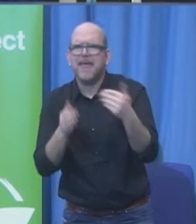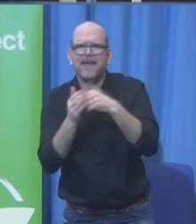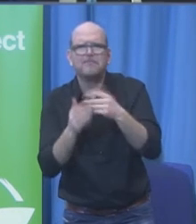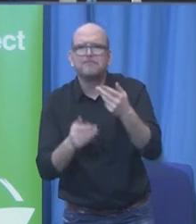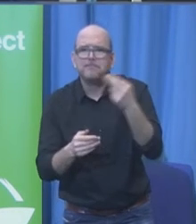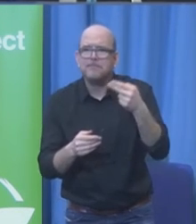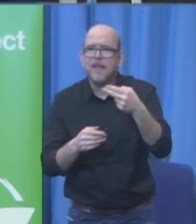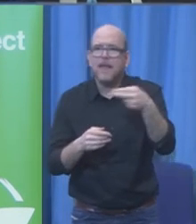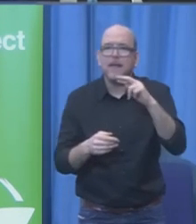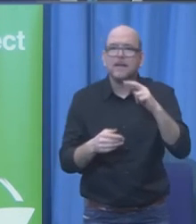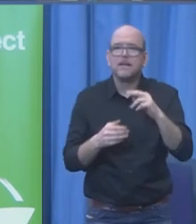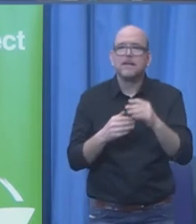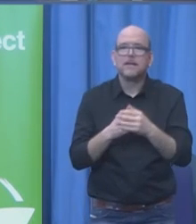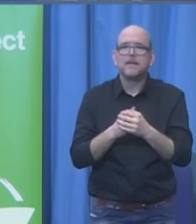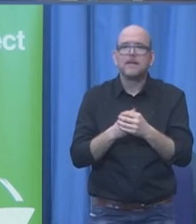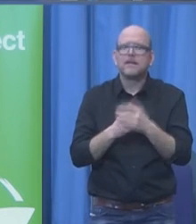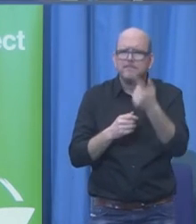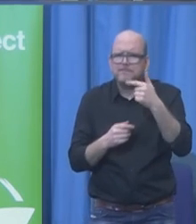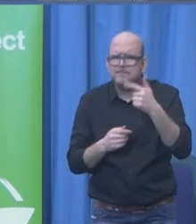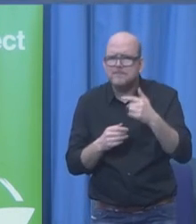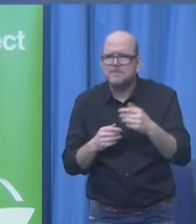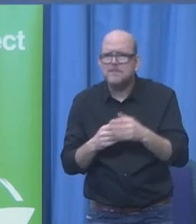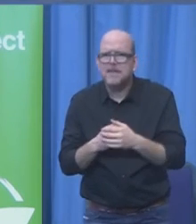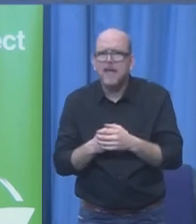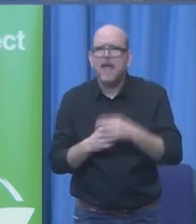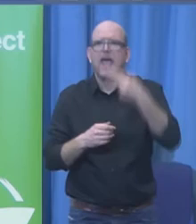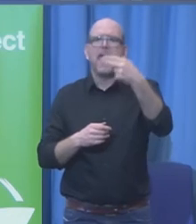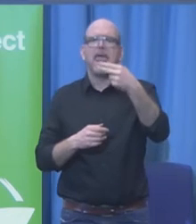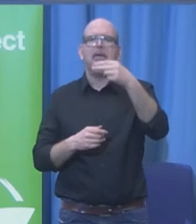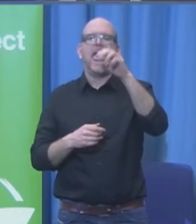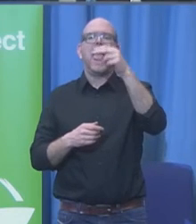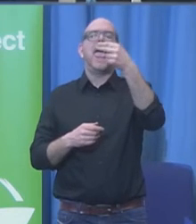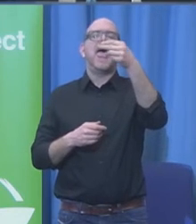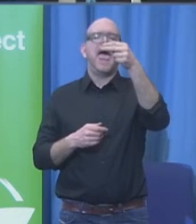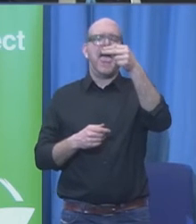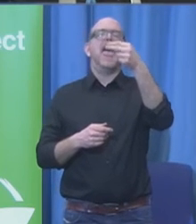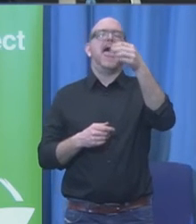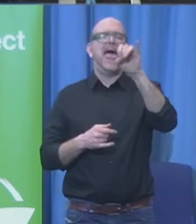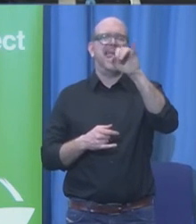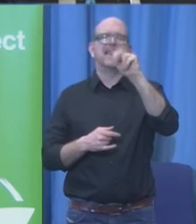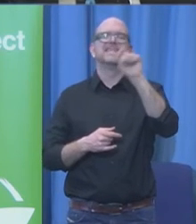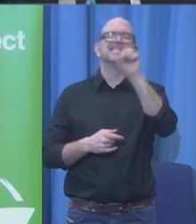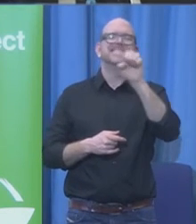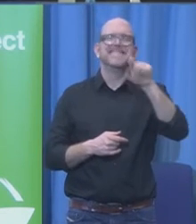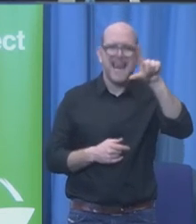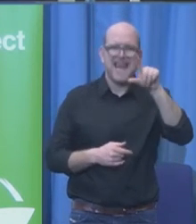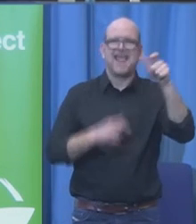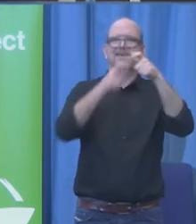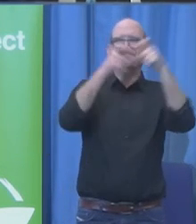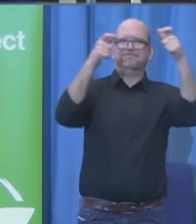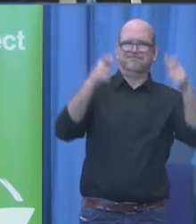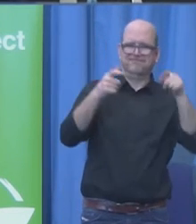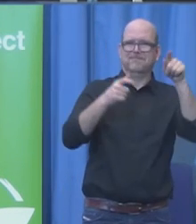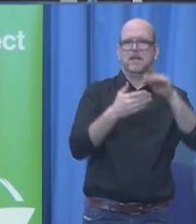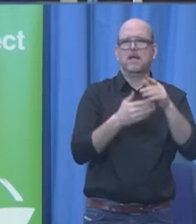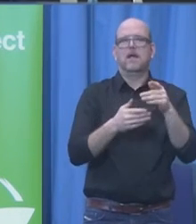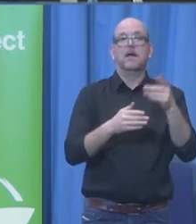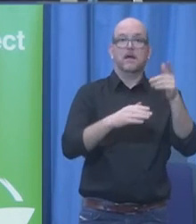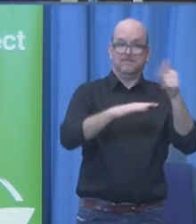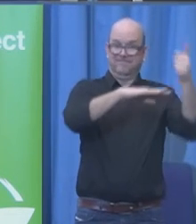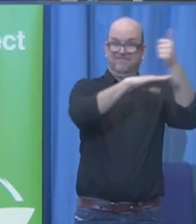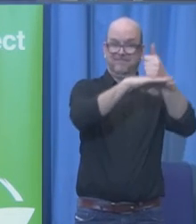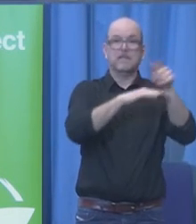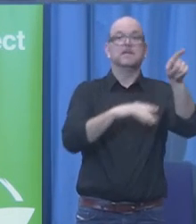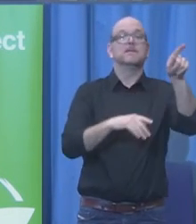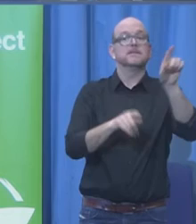He said, I got a very mean letter of the